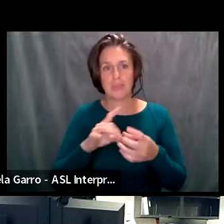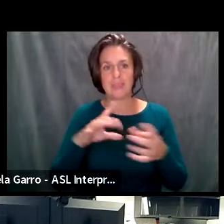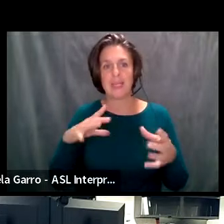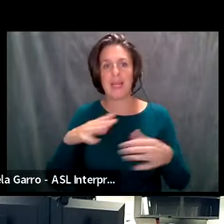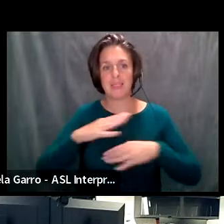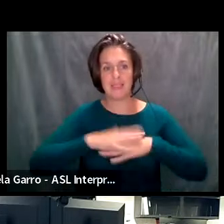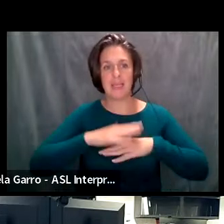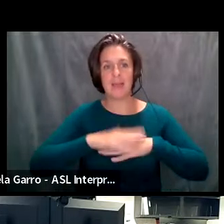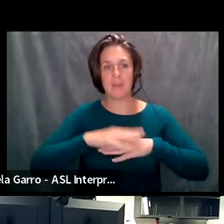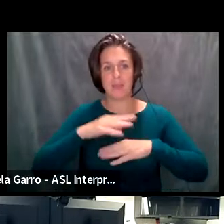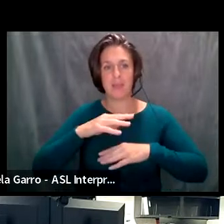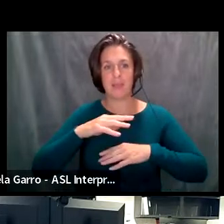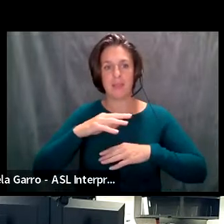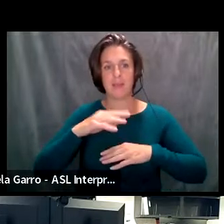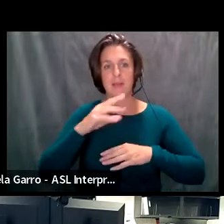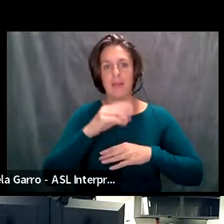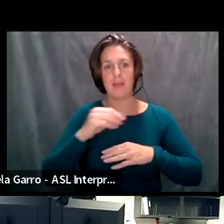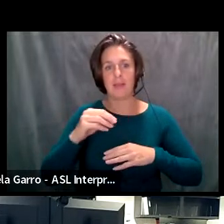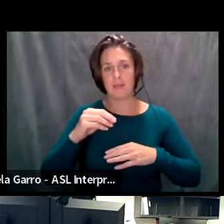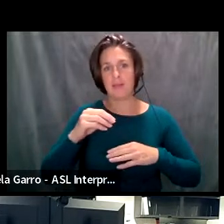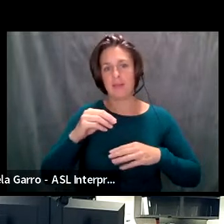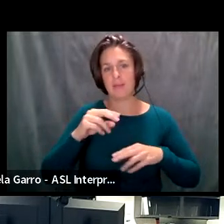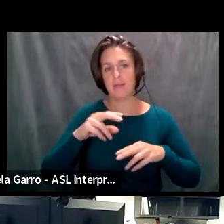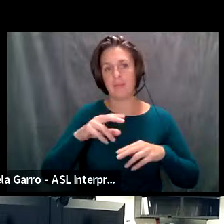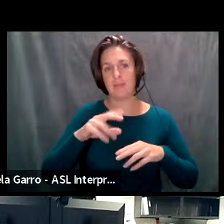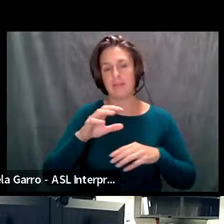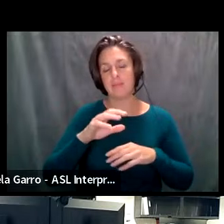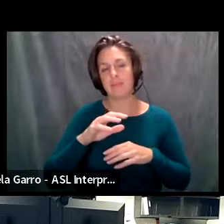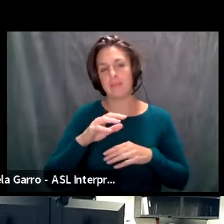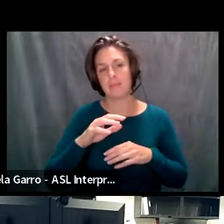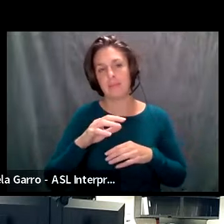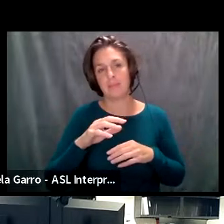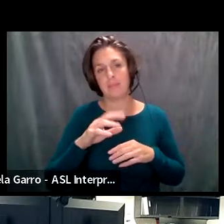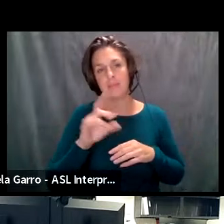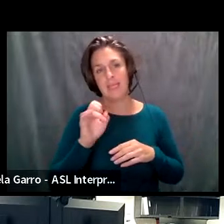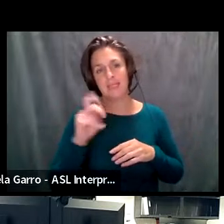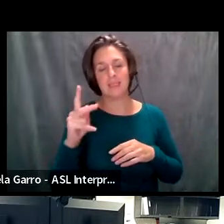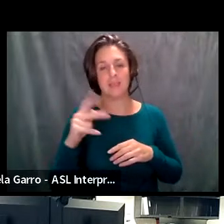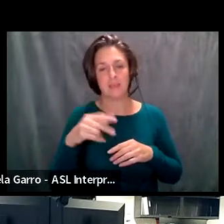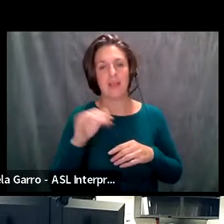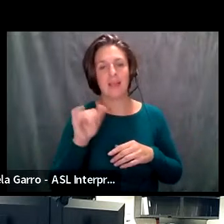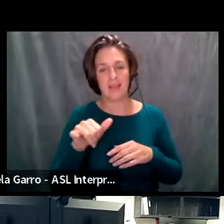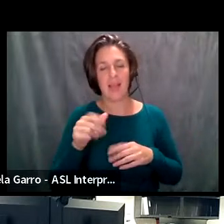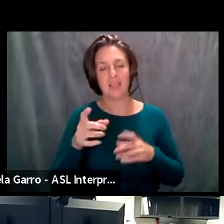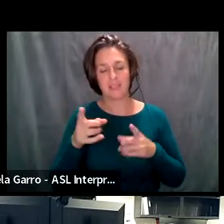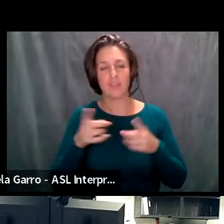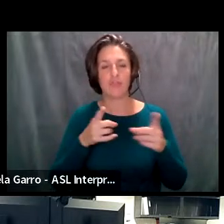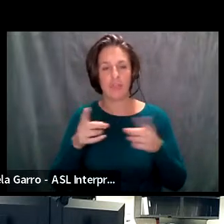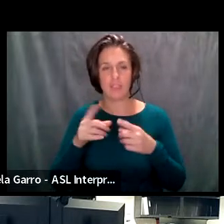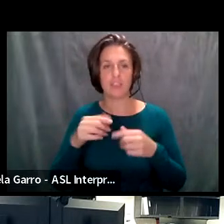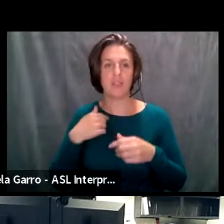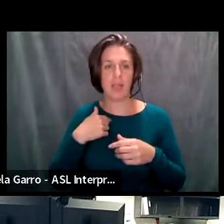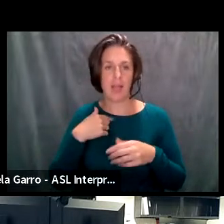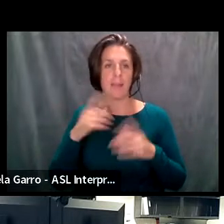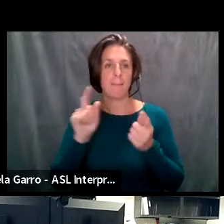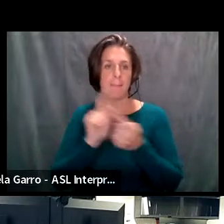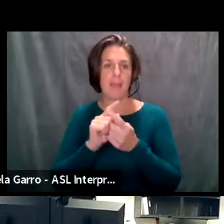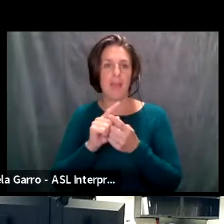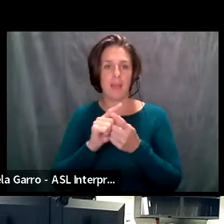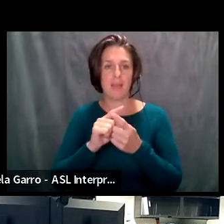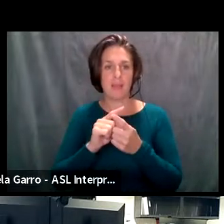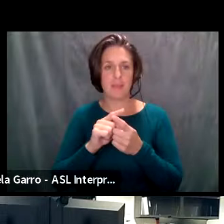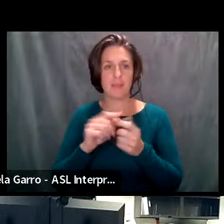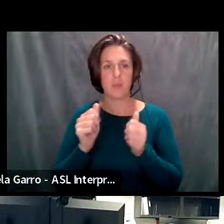so that is the direction that the district and so I've met preliminarily with